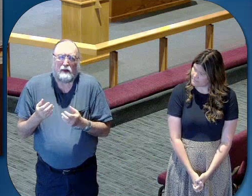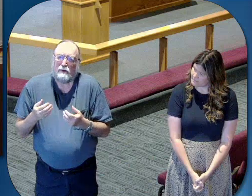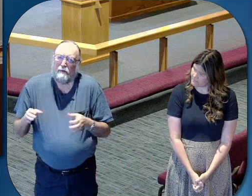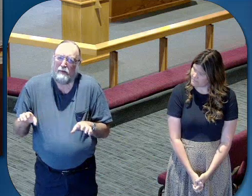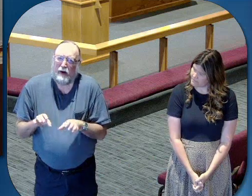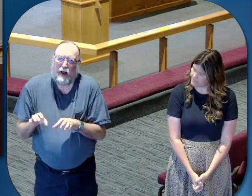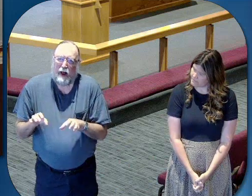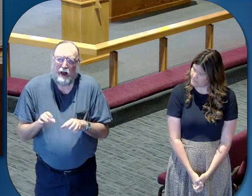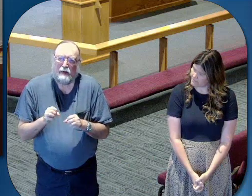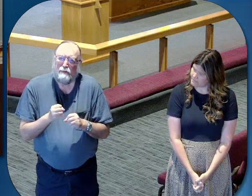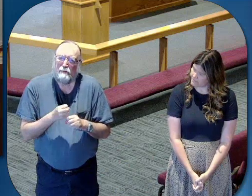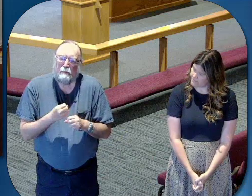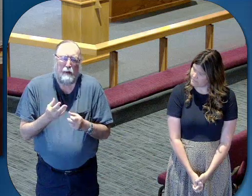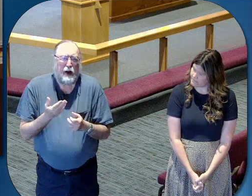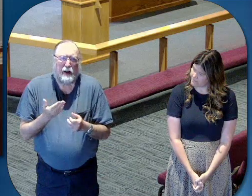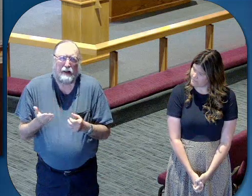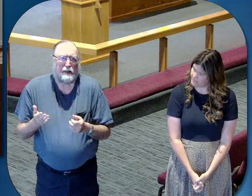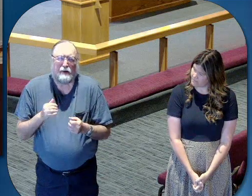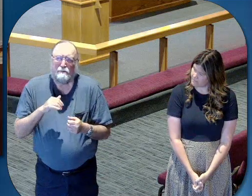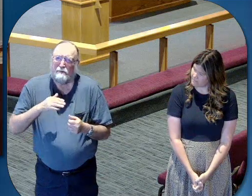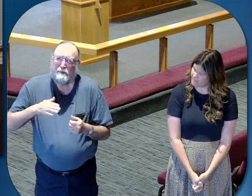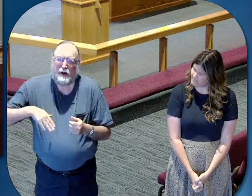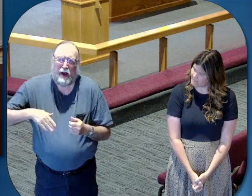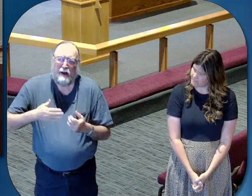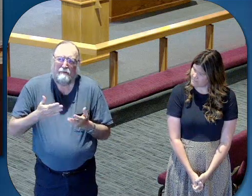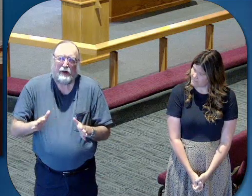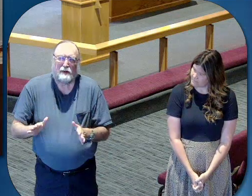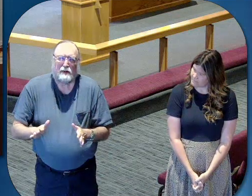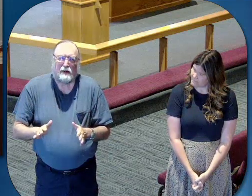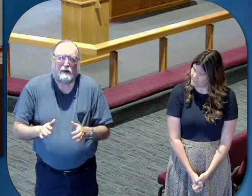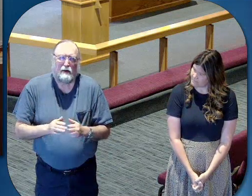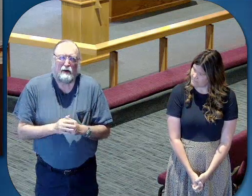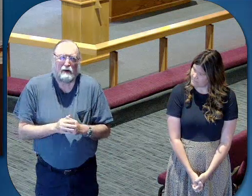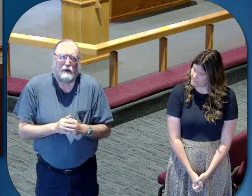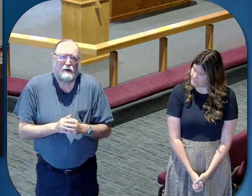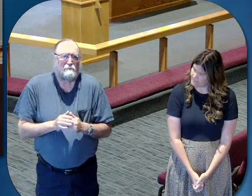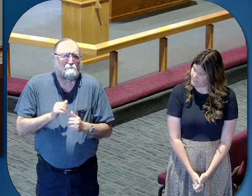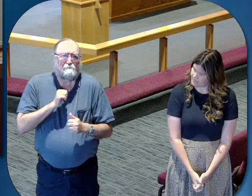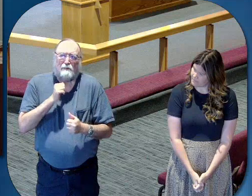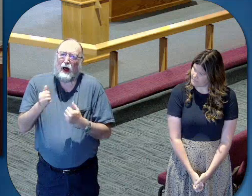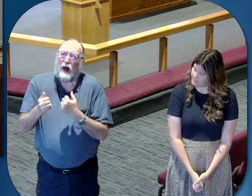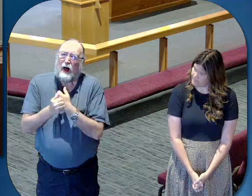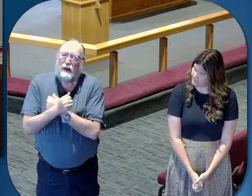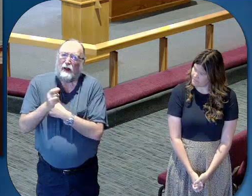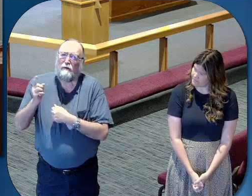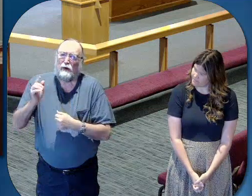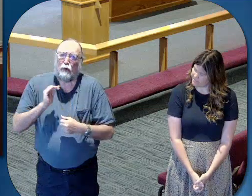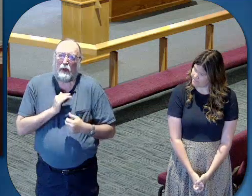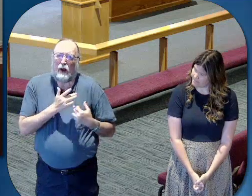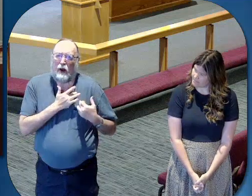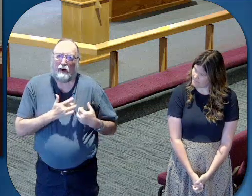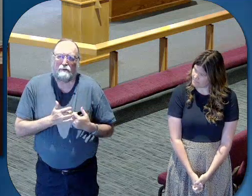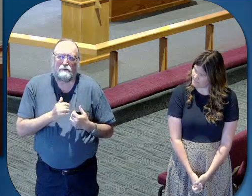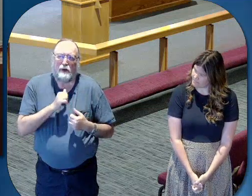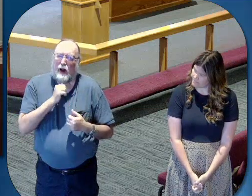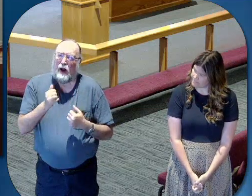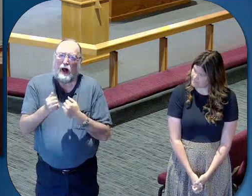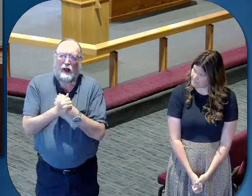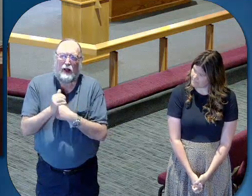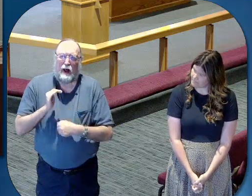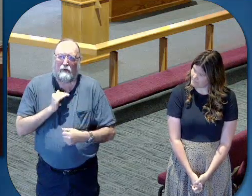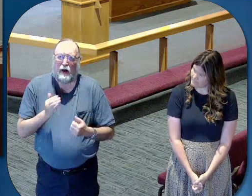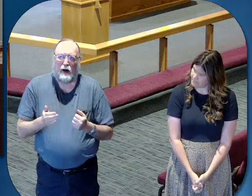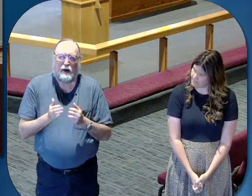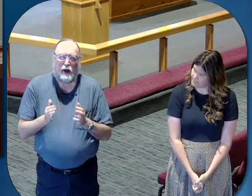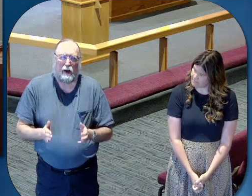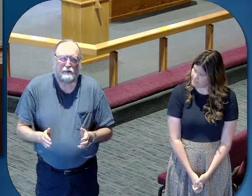done and by what we have left undone. We have not loved you with our whole heart. We have not loved our